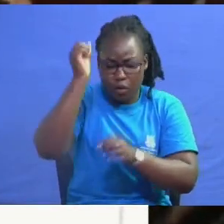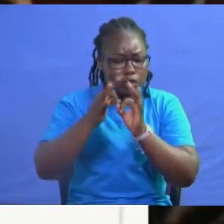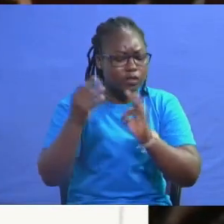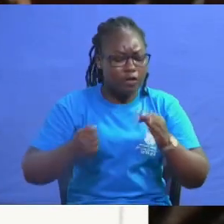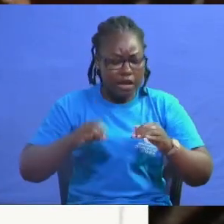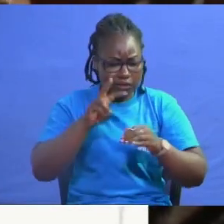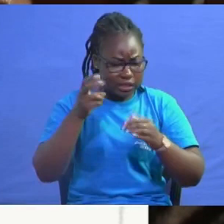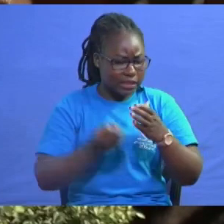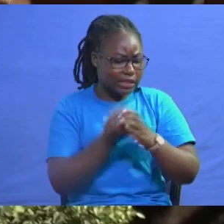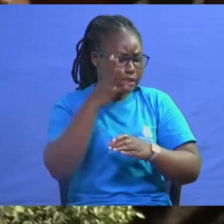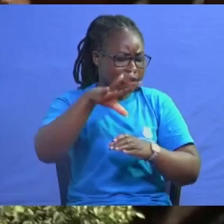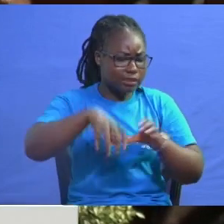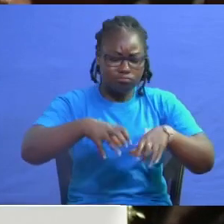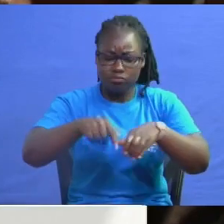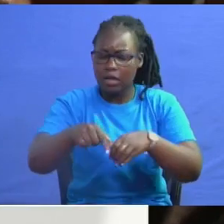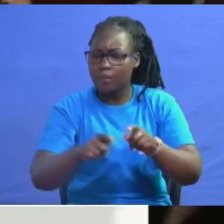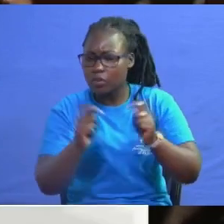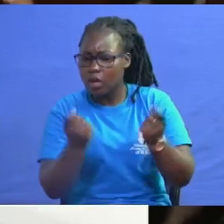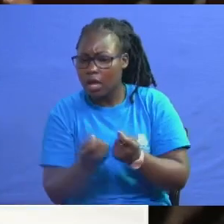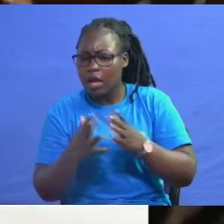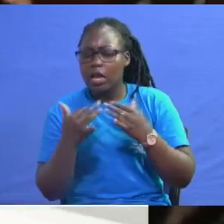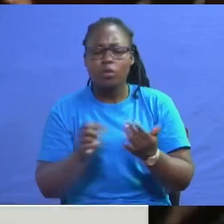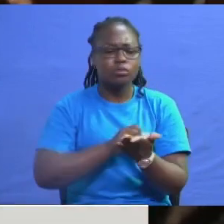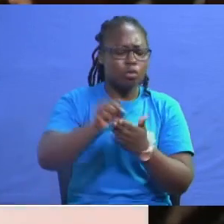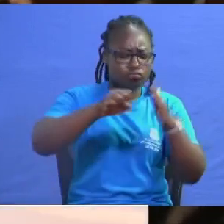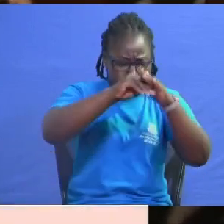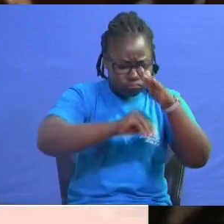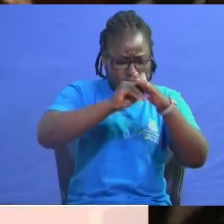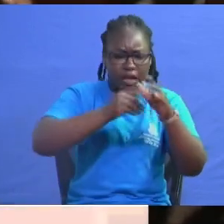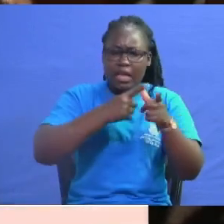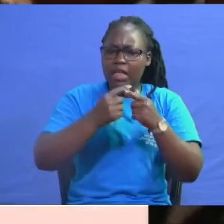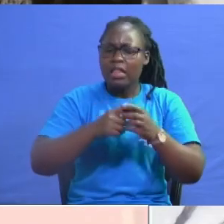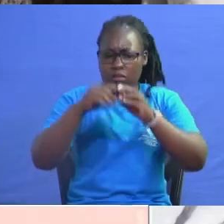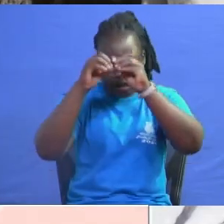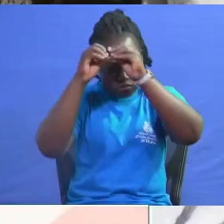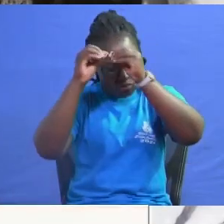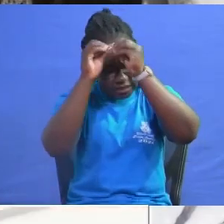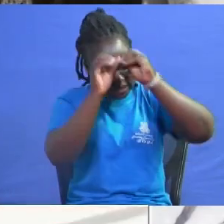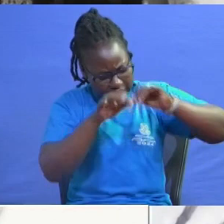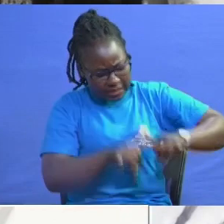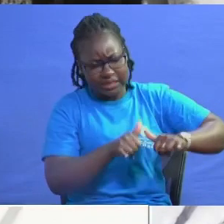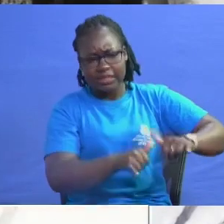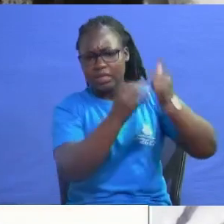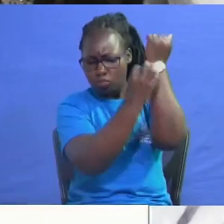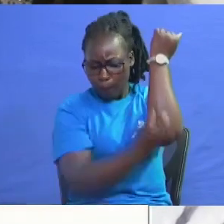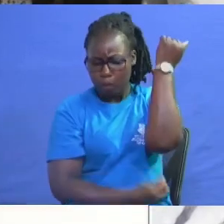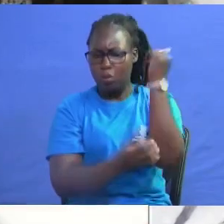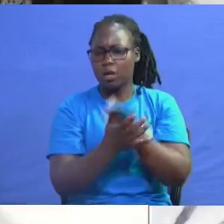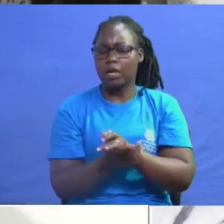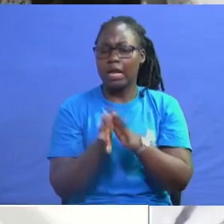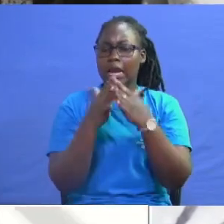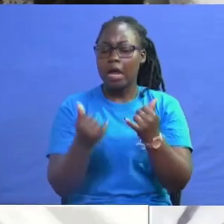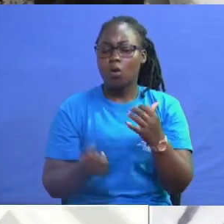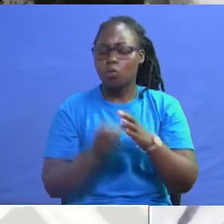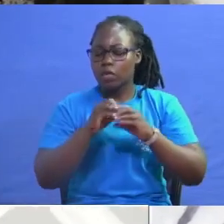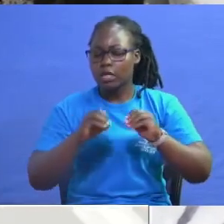aina hii, mazao yangu yapungue hata zaidi. Basi nitabaki maskini hoya haya. The National Cereal Produce